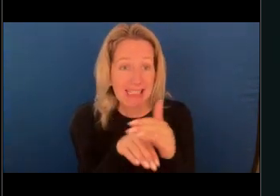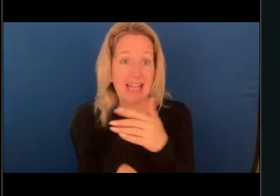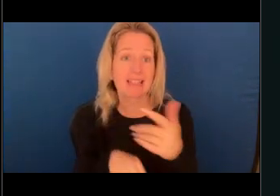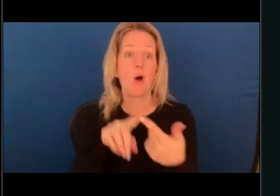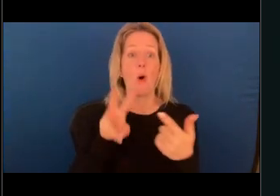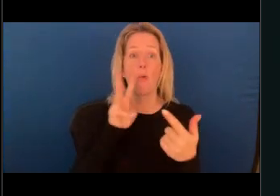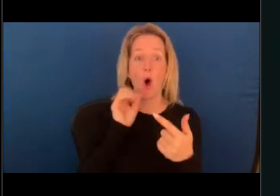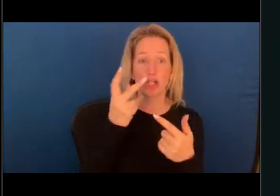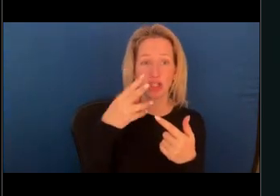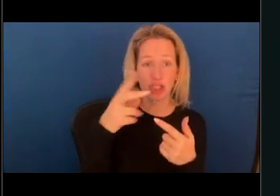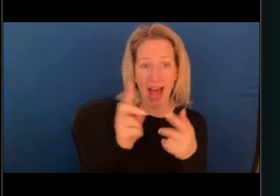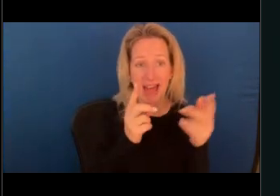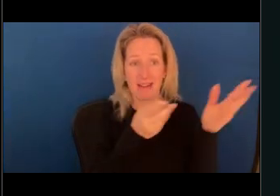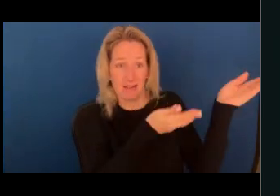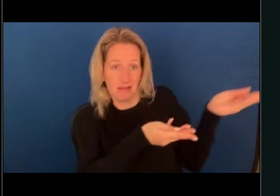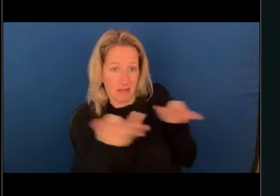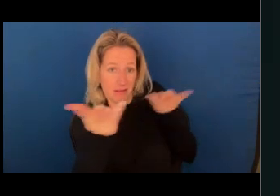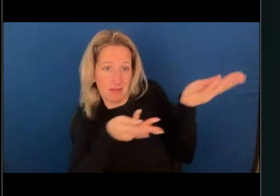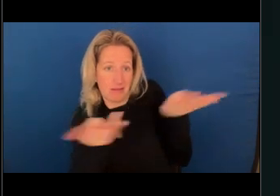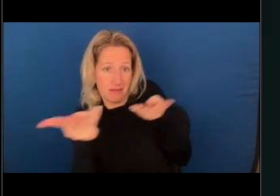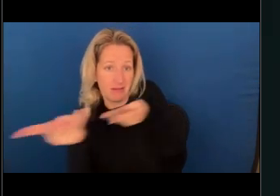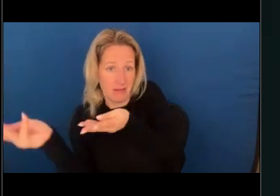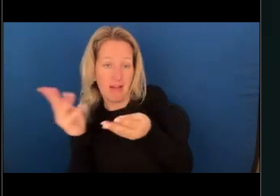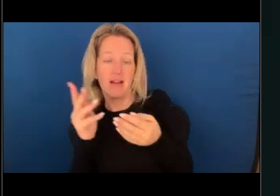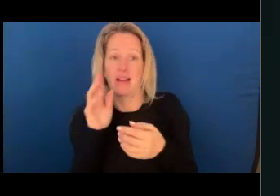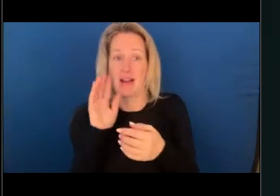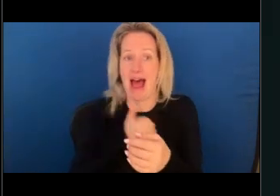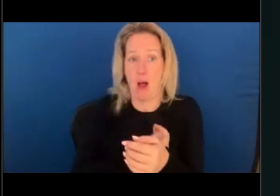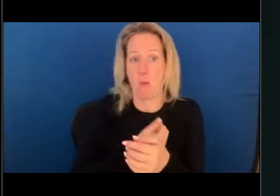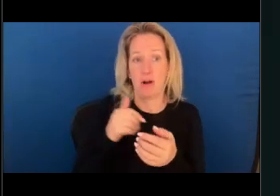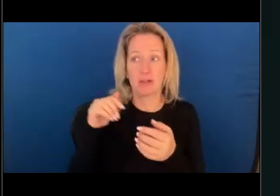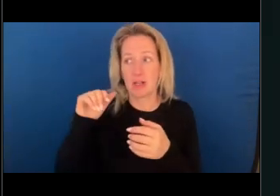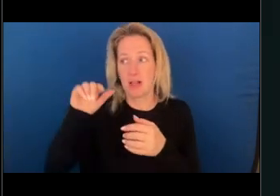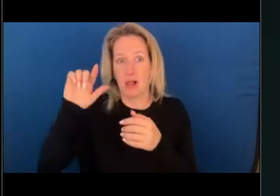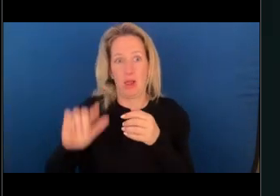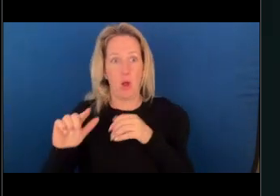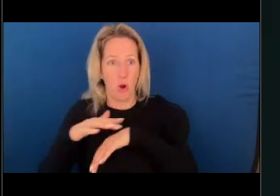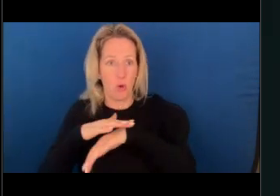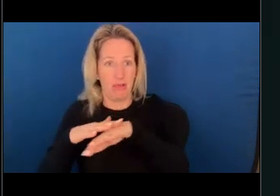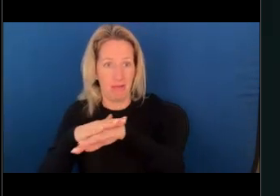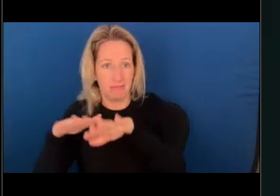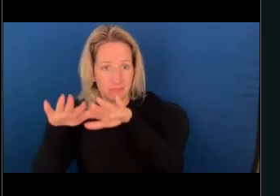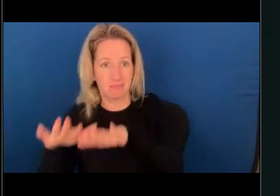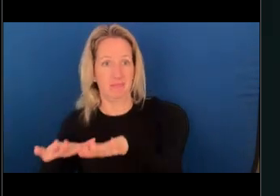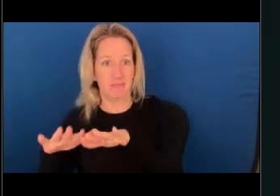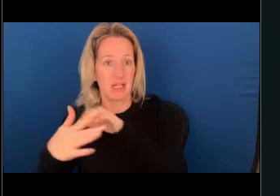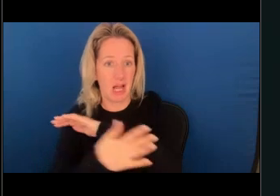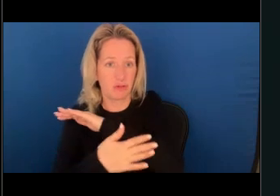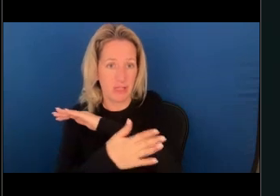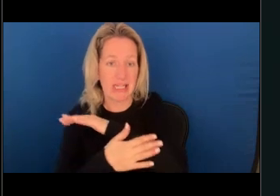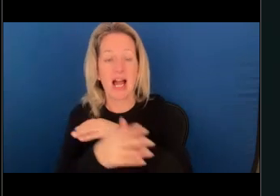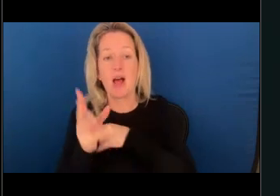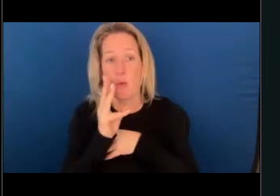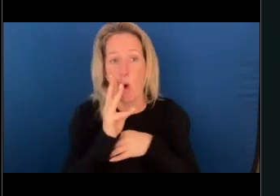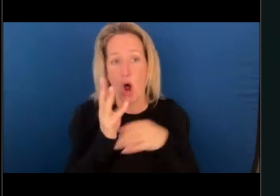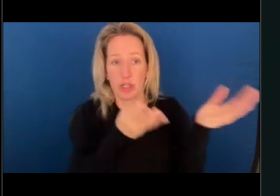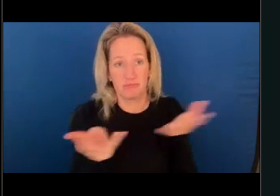transport of marine debris, though in some of our atolls and low-lying countries, the watershed transport is a bit